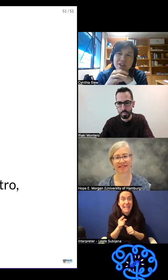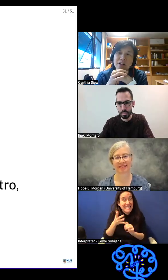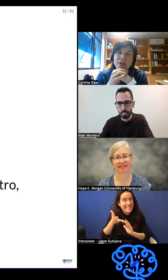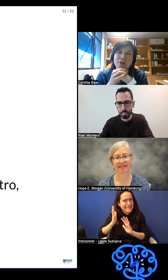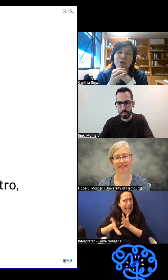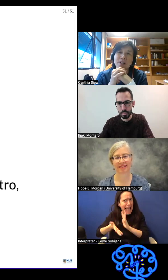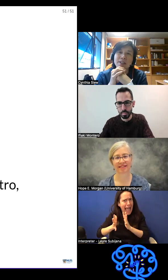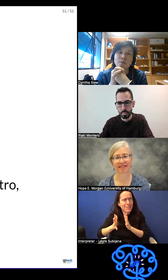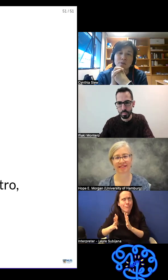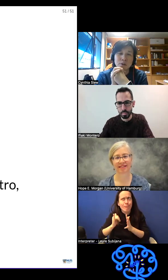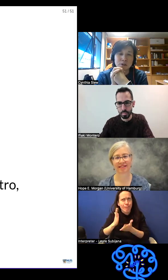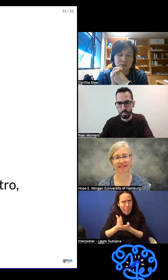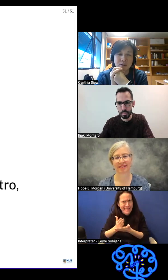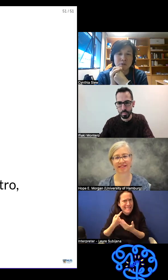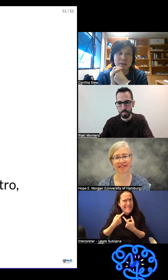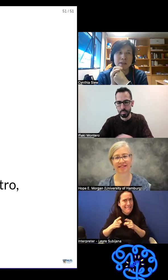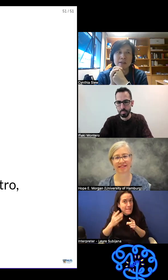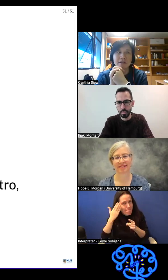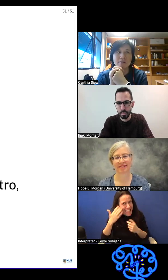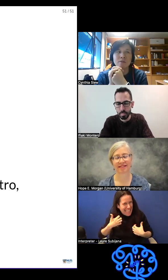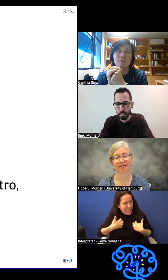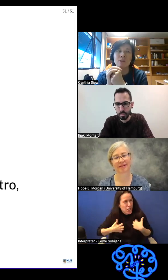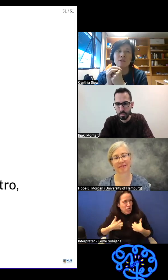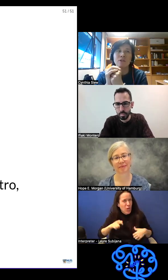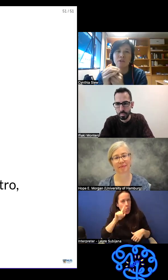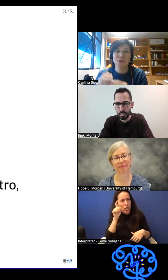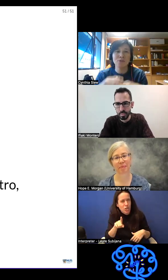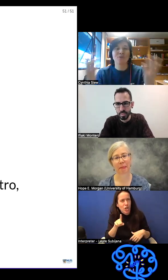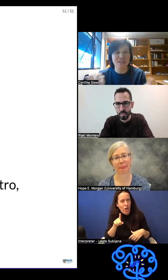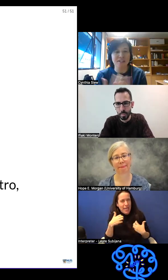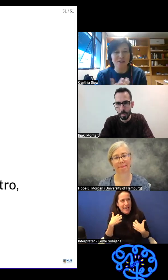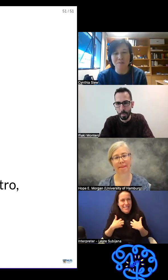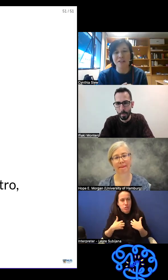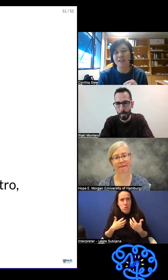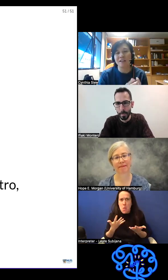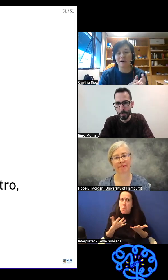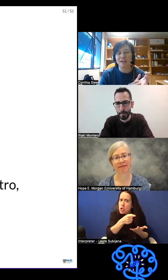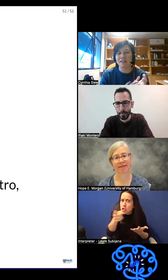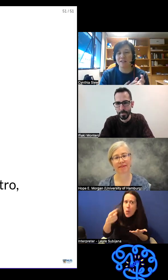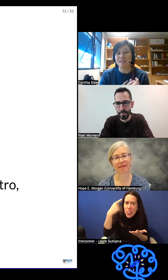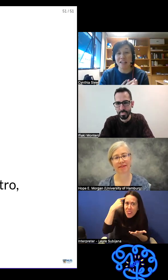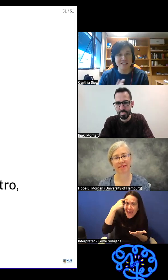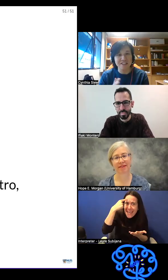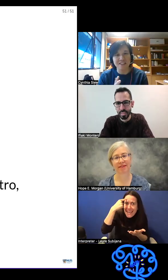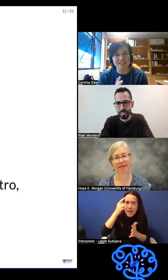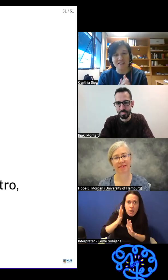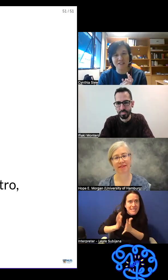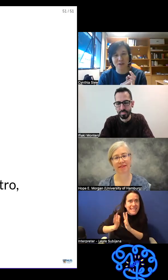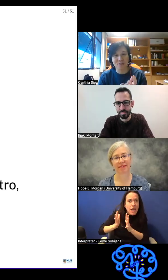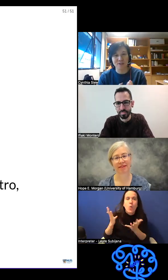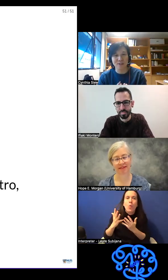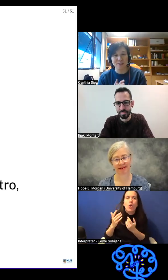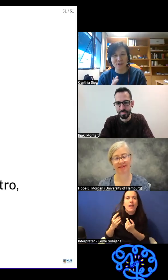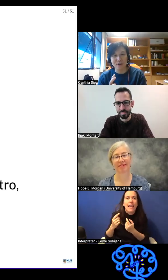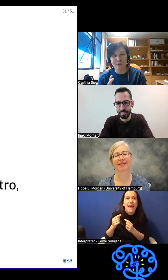interesting question. Is what it would be, what would you consider to be neighbors is sort